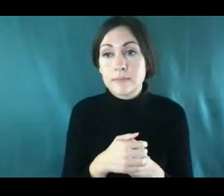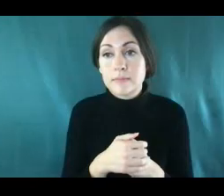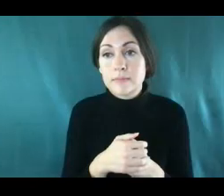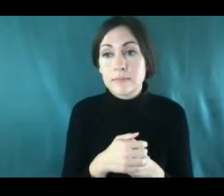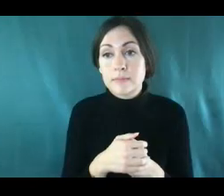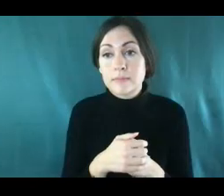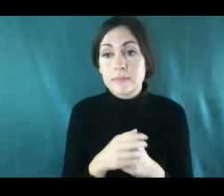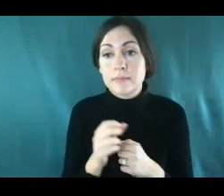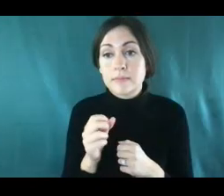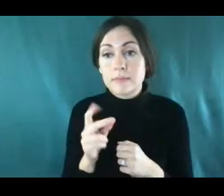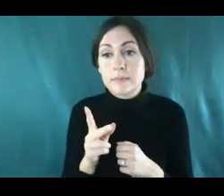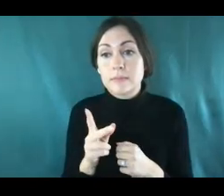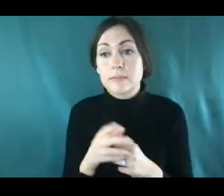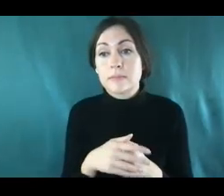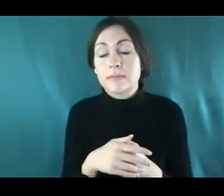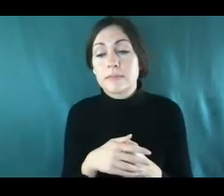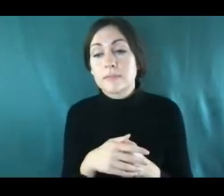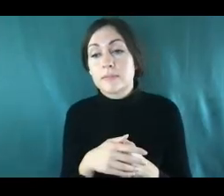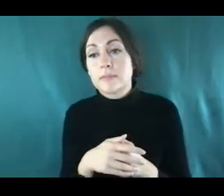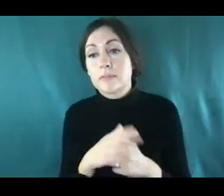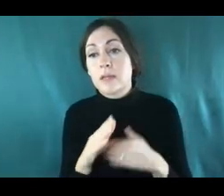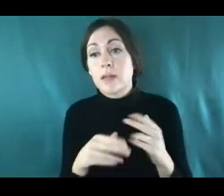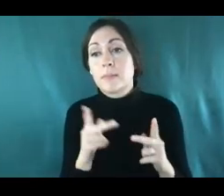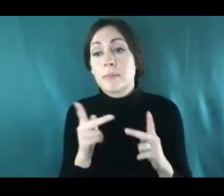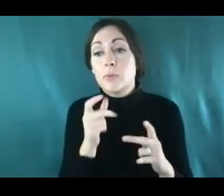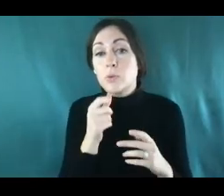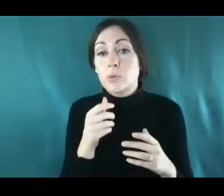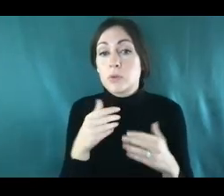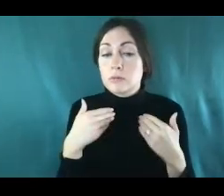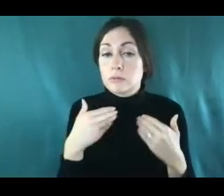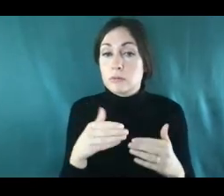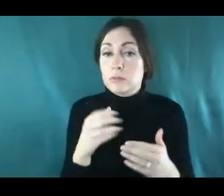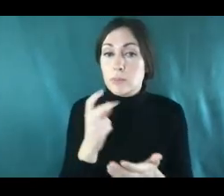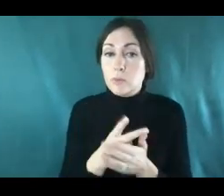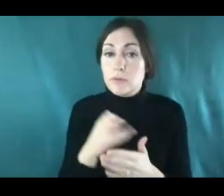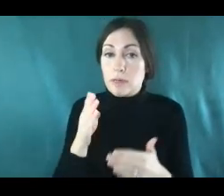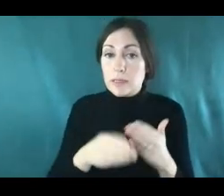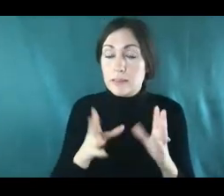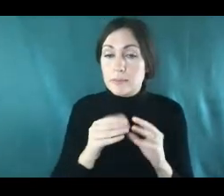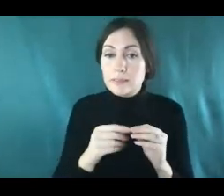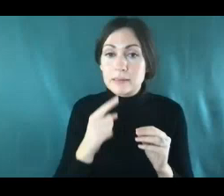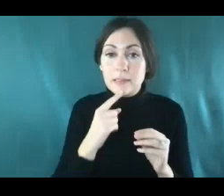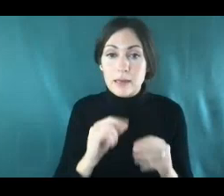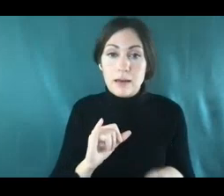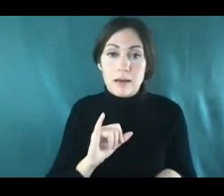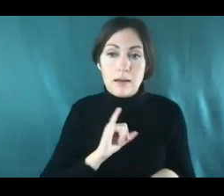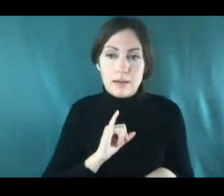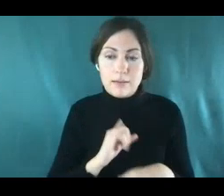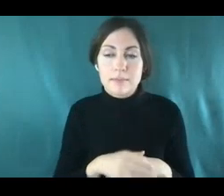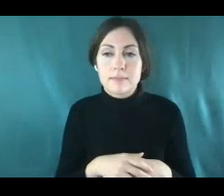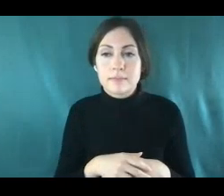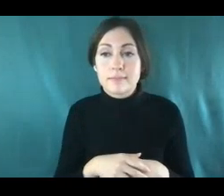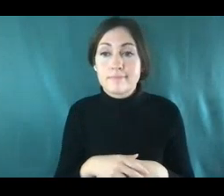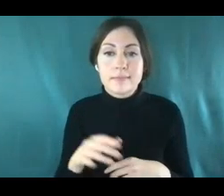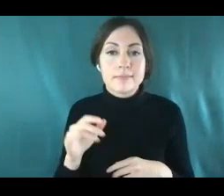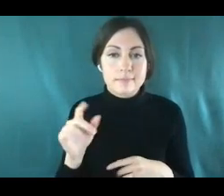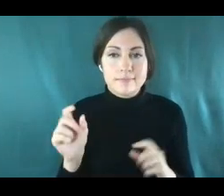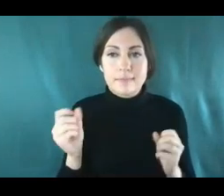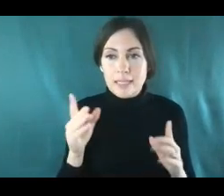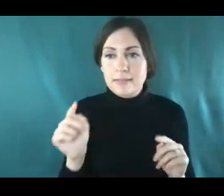All right. With that said, all in favor, please say aye. Aye. Aye. Aye. Aye.